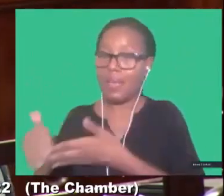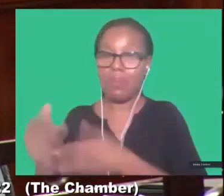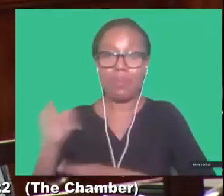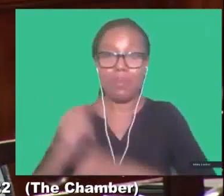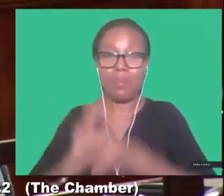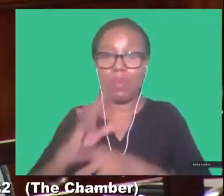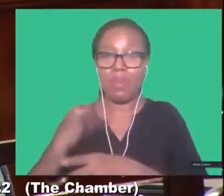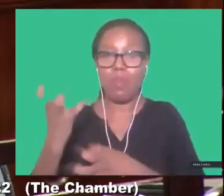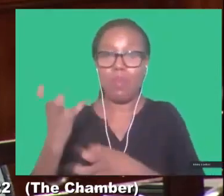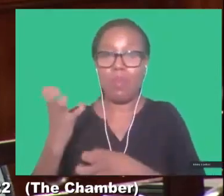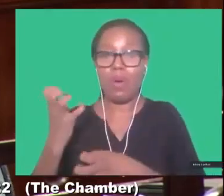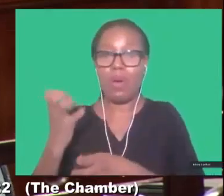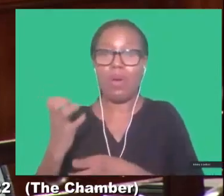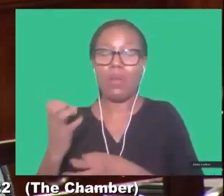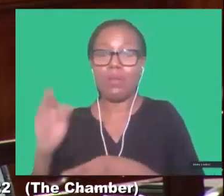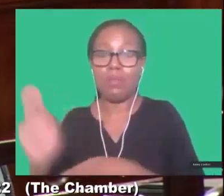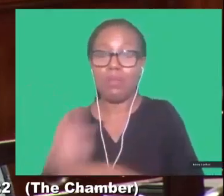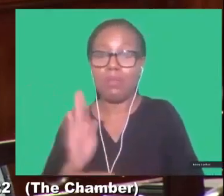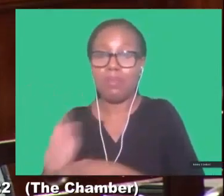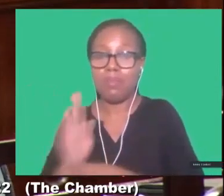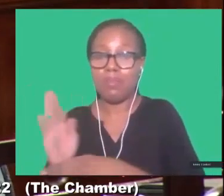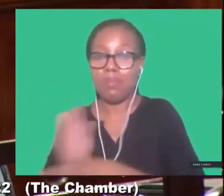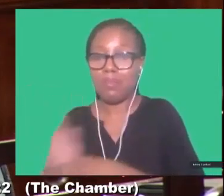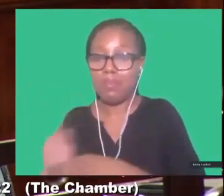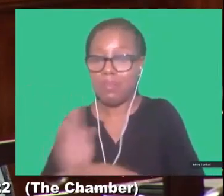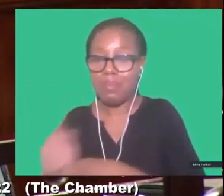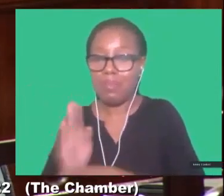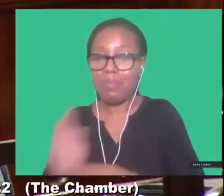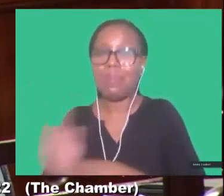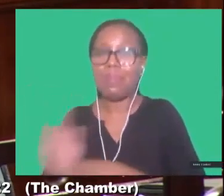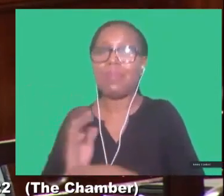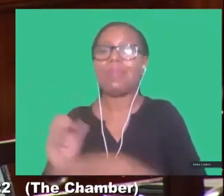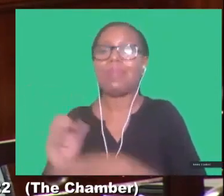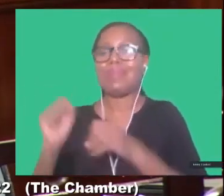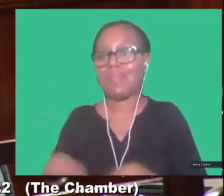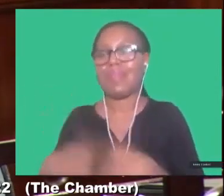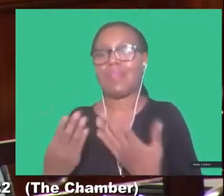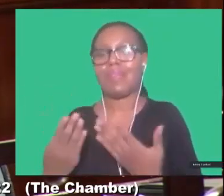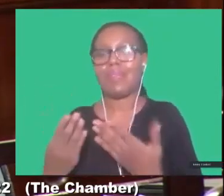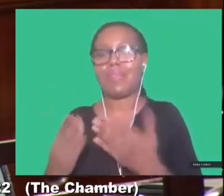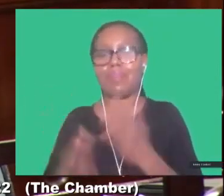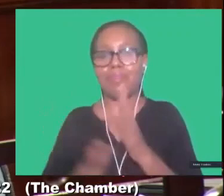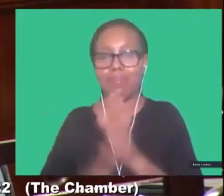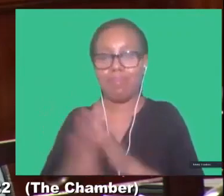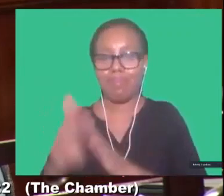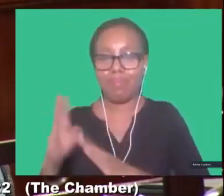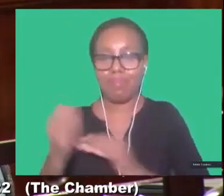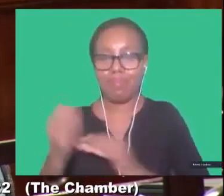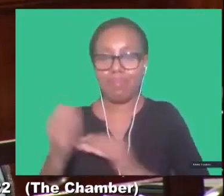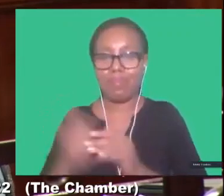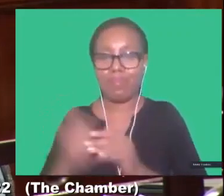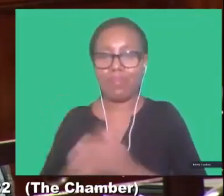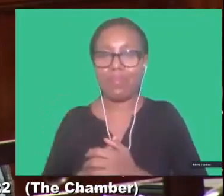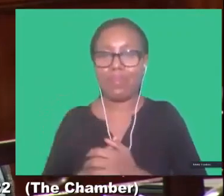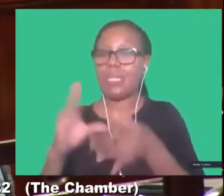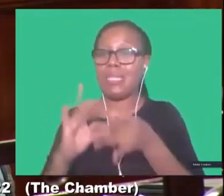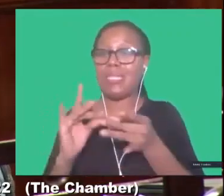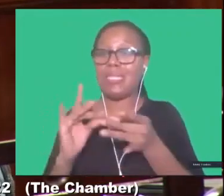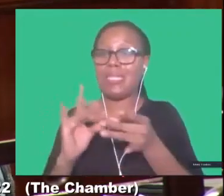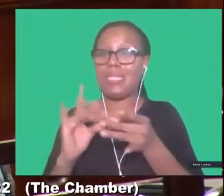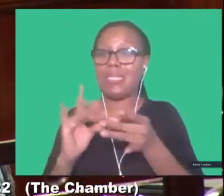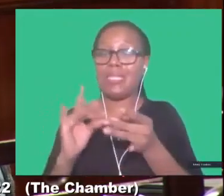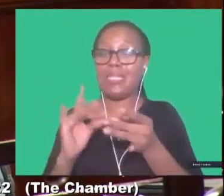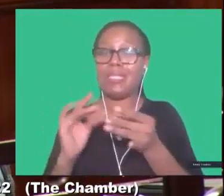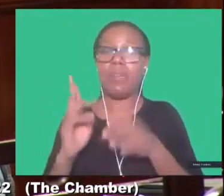department. I know he spoke about, the Honourable Member spoke about the digitalization, not only of that department